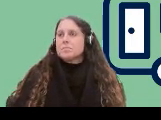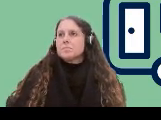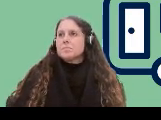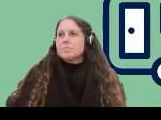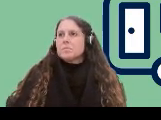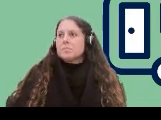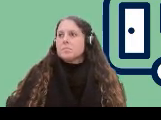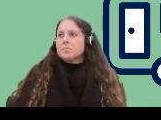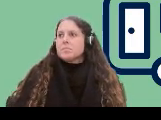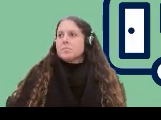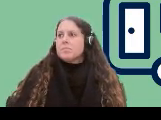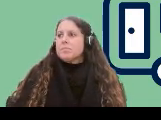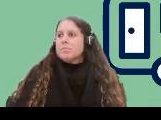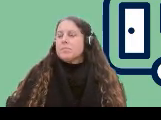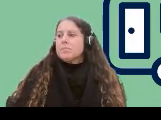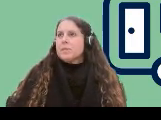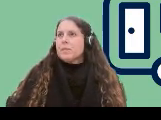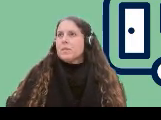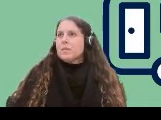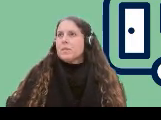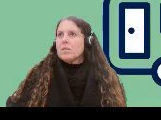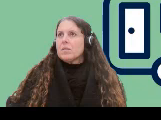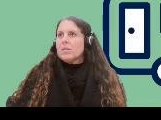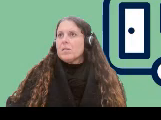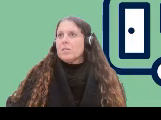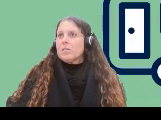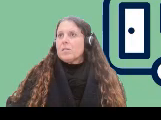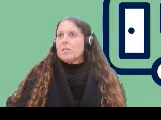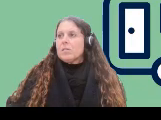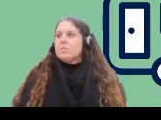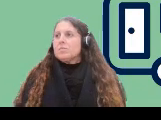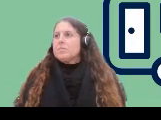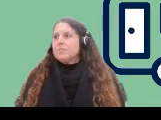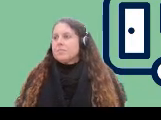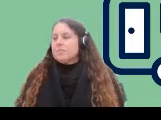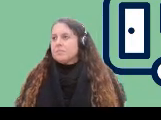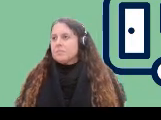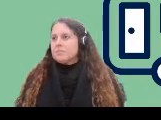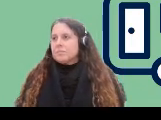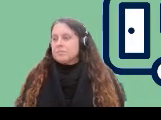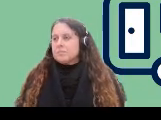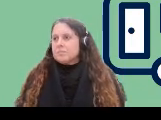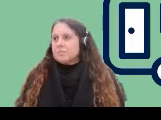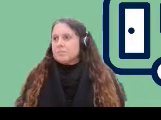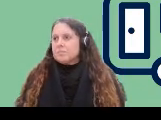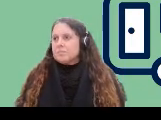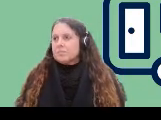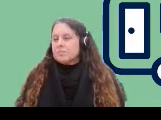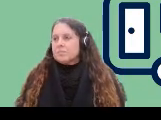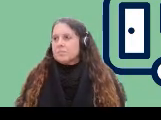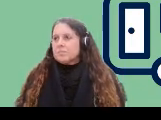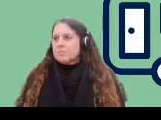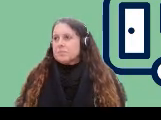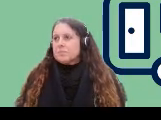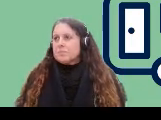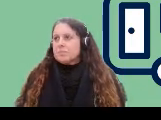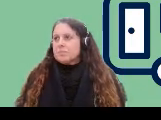that we can impose, which are a part of the Act. But again, it's not something that we